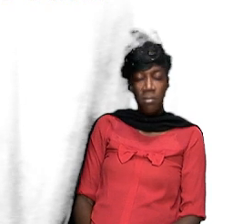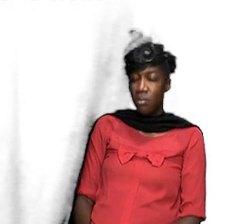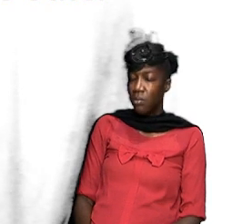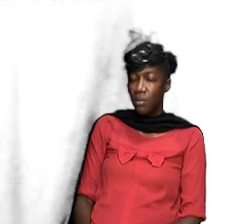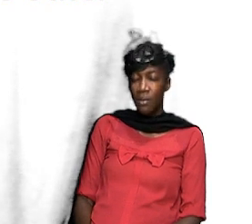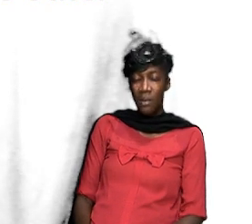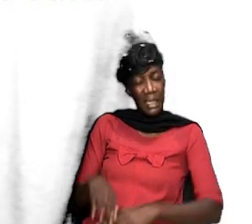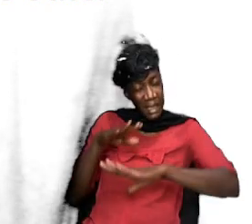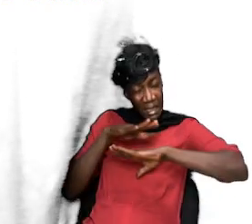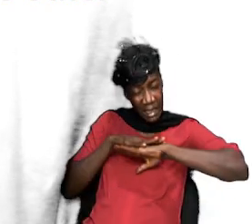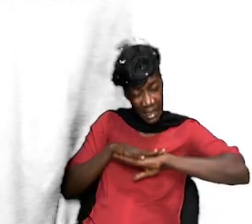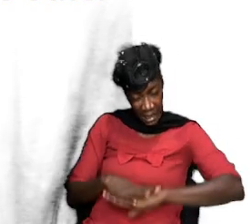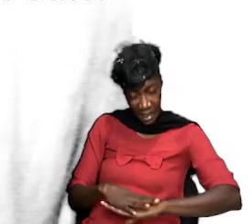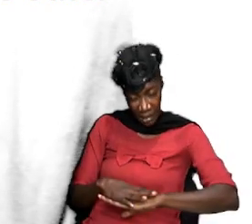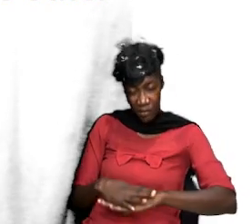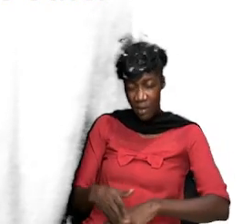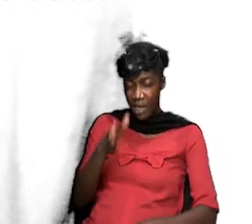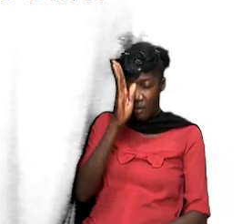Satisfy with God.